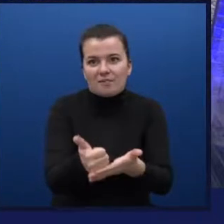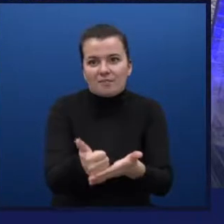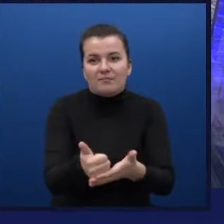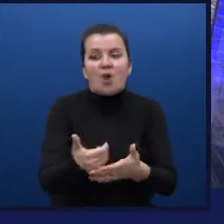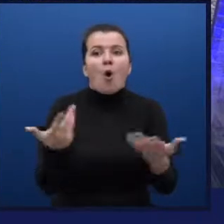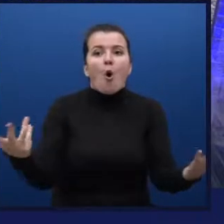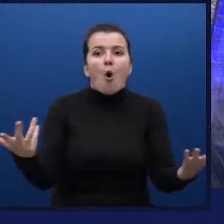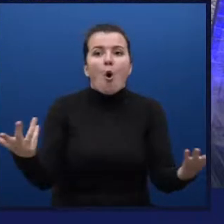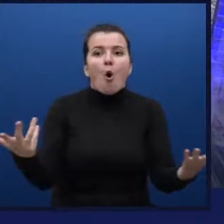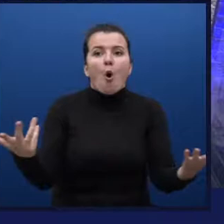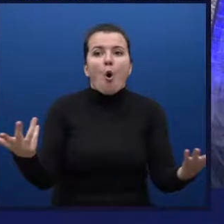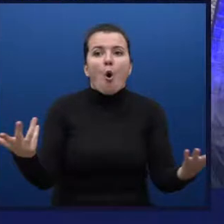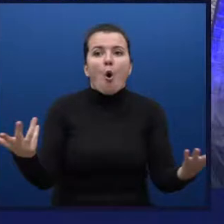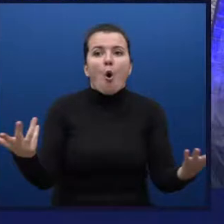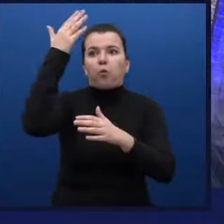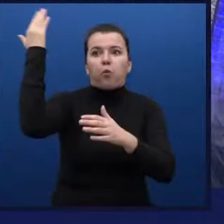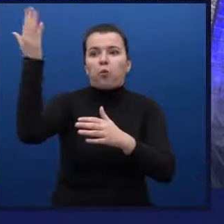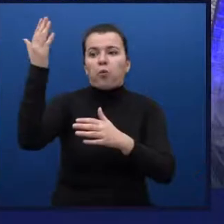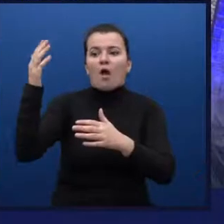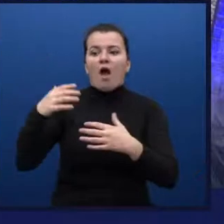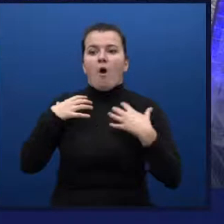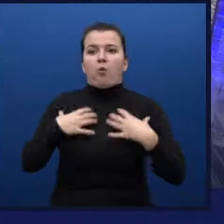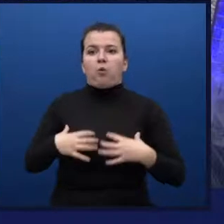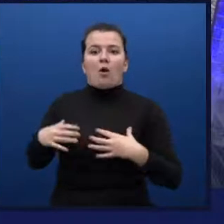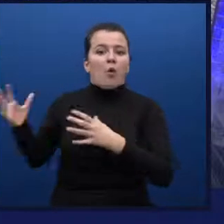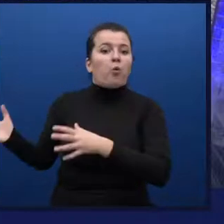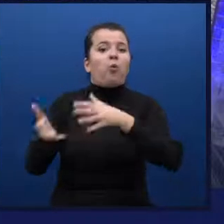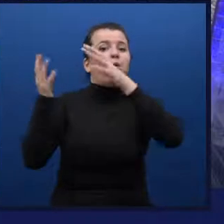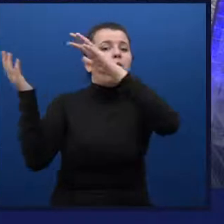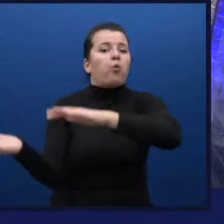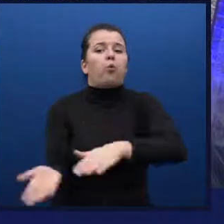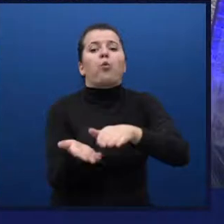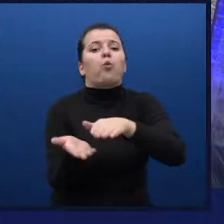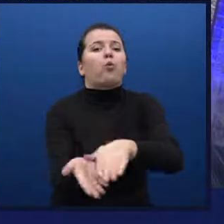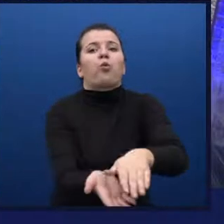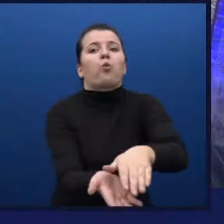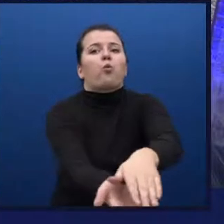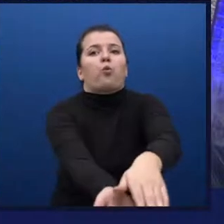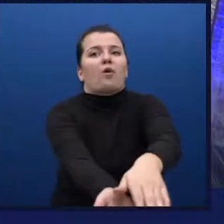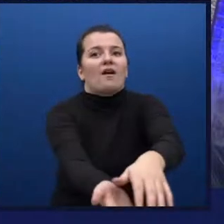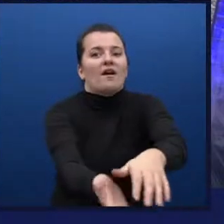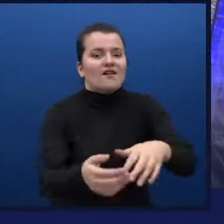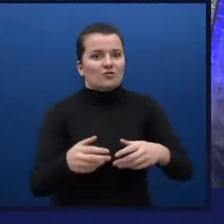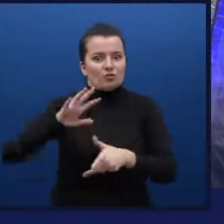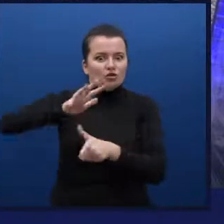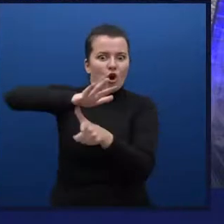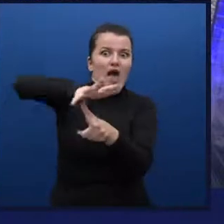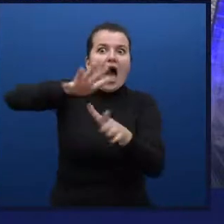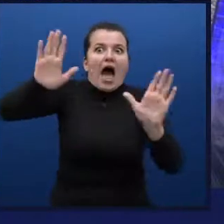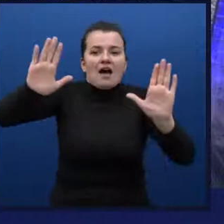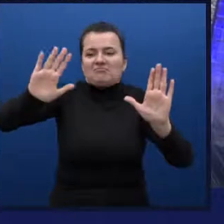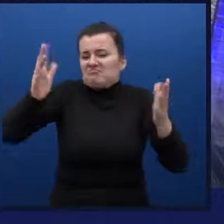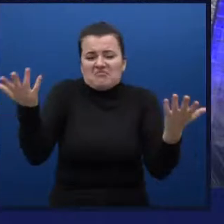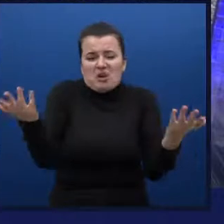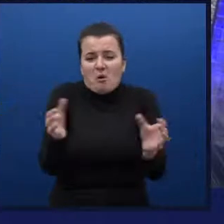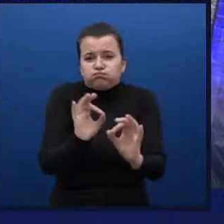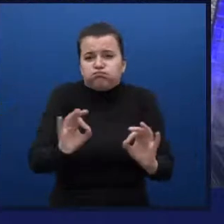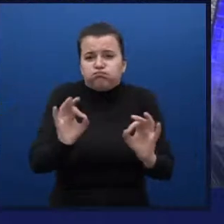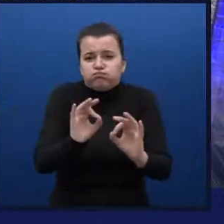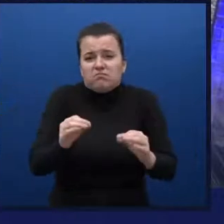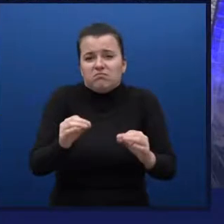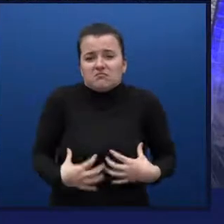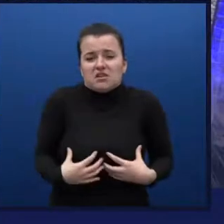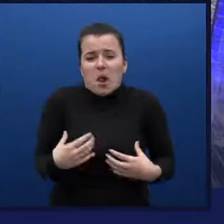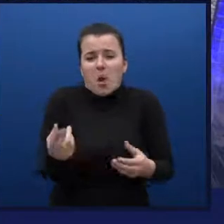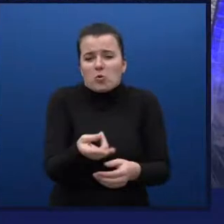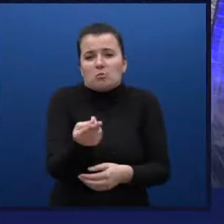day, and you know, the ship is in distress, but it's because, the engine has stopped, not because there were people in the water.